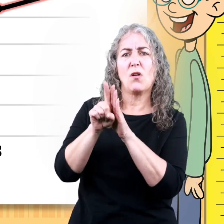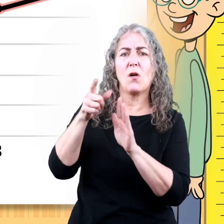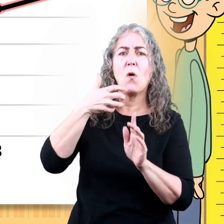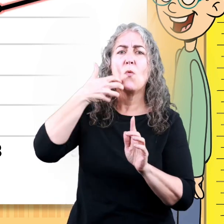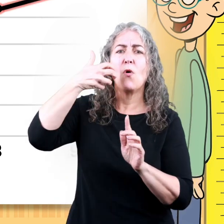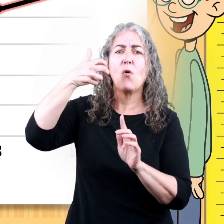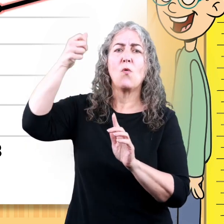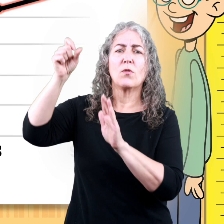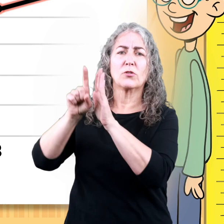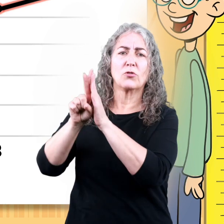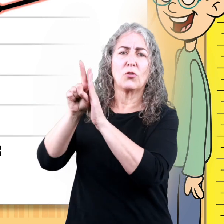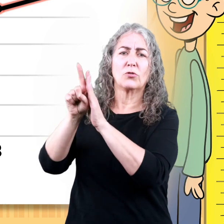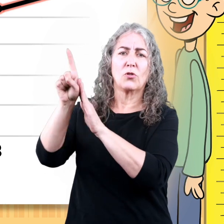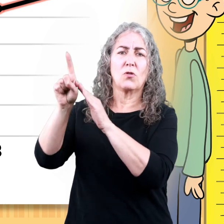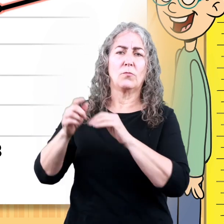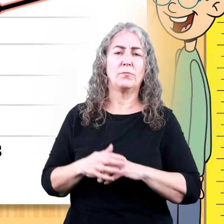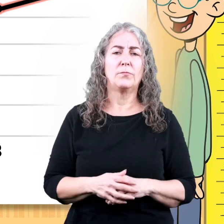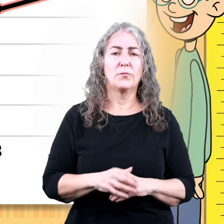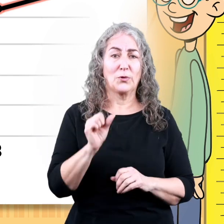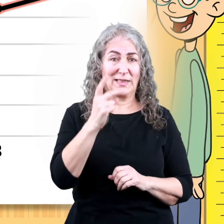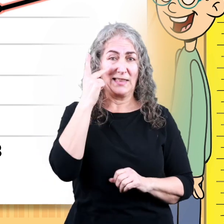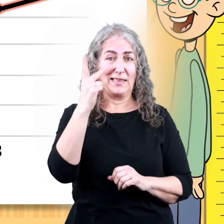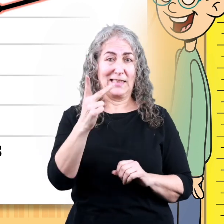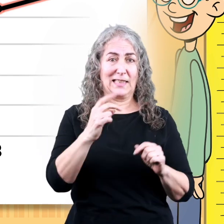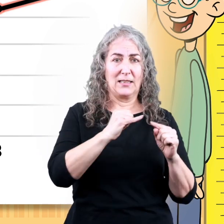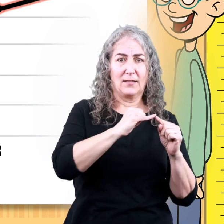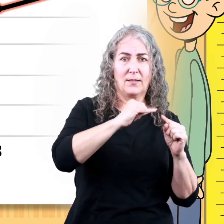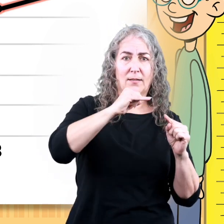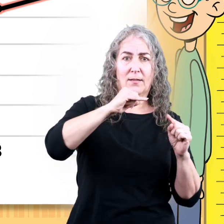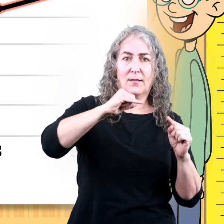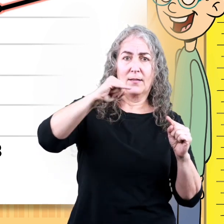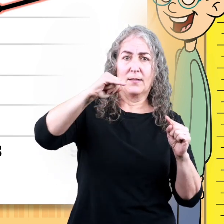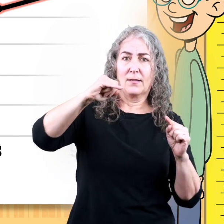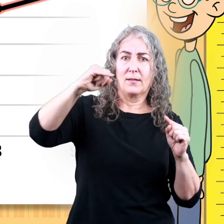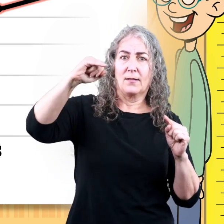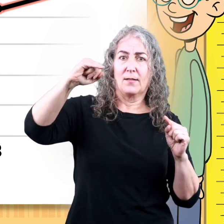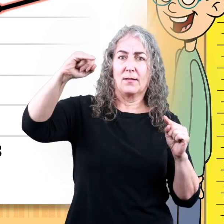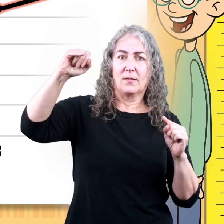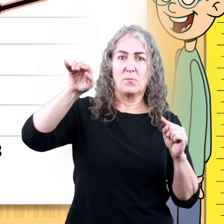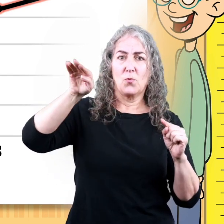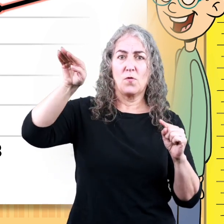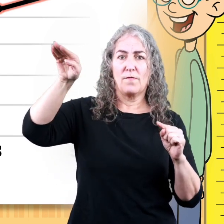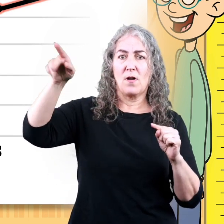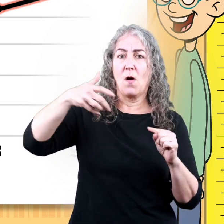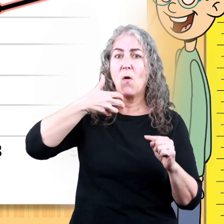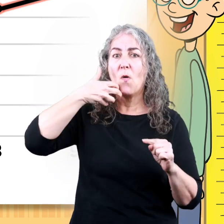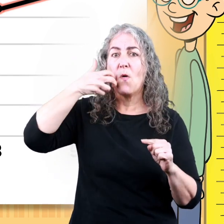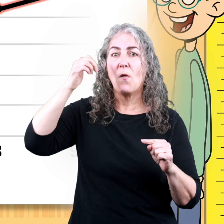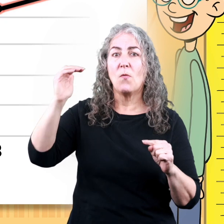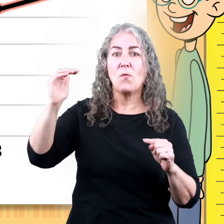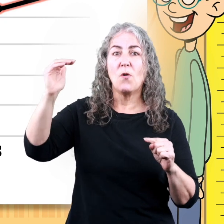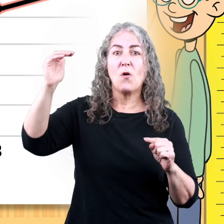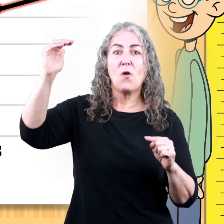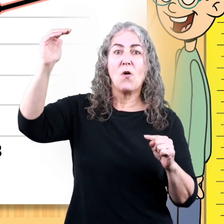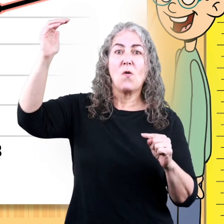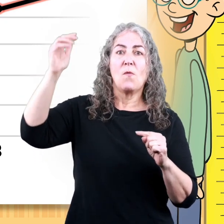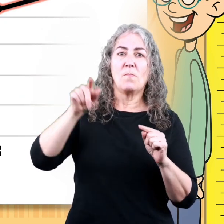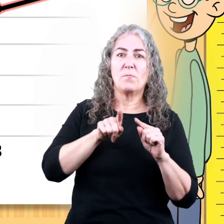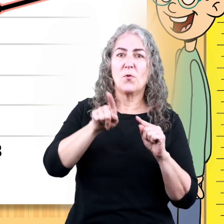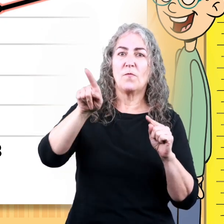as he got older. Can you see how the line moves upward? As Noah gets older,